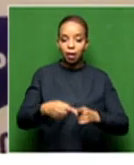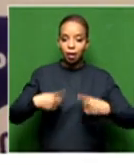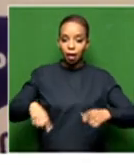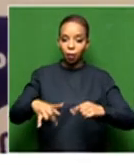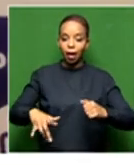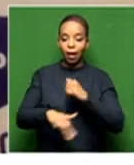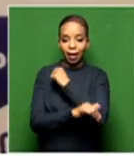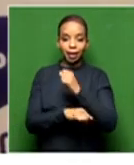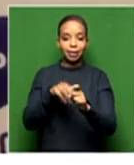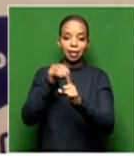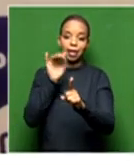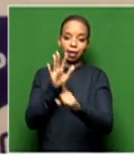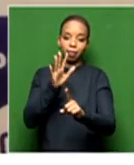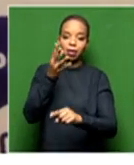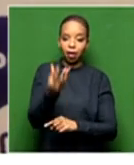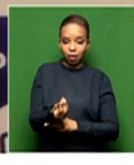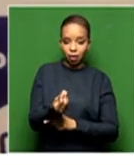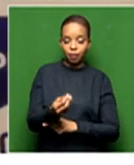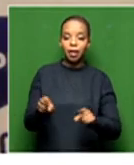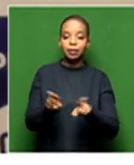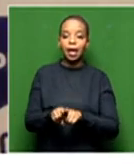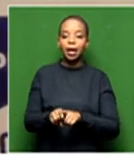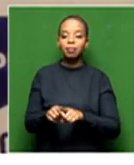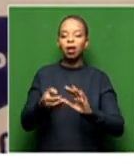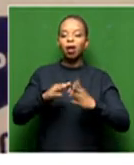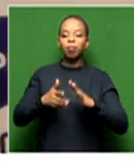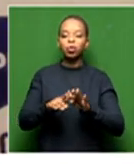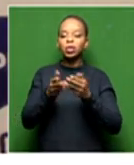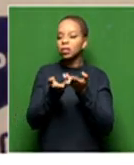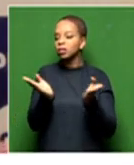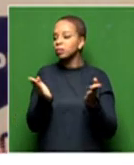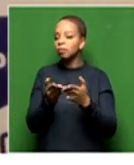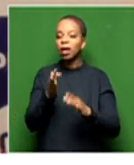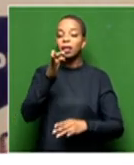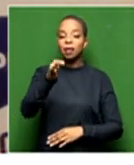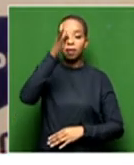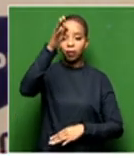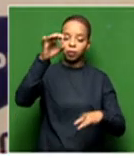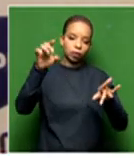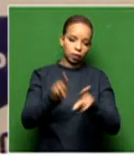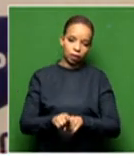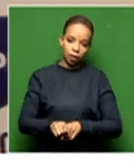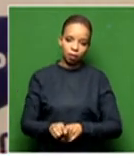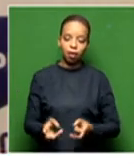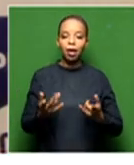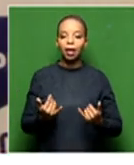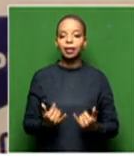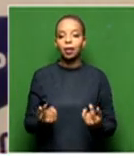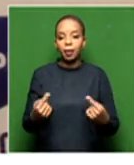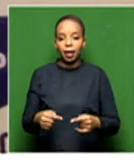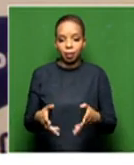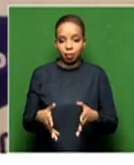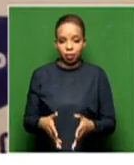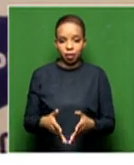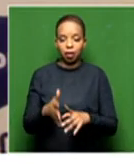probably every part of society in the future. So in terms of the markets that are coming to the show, we have everybody